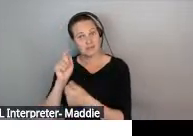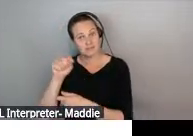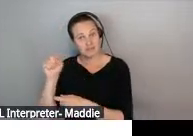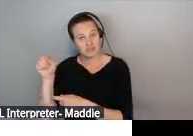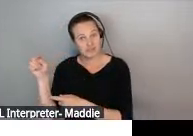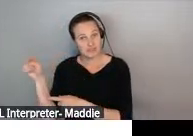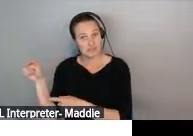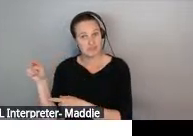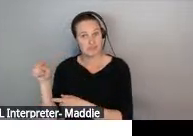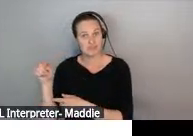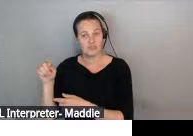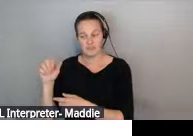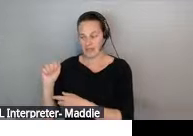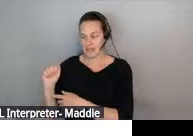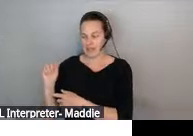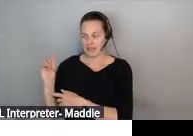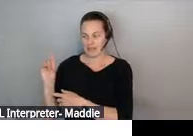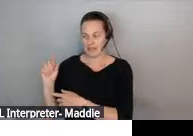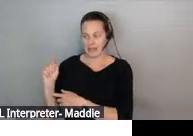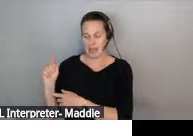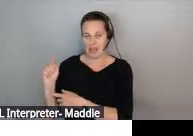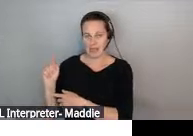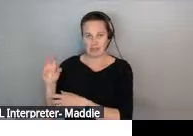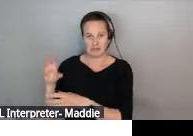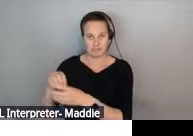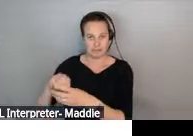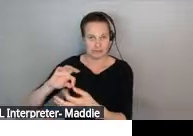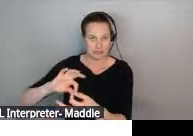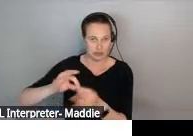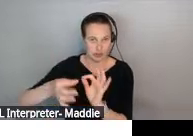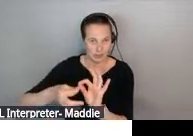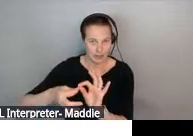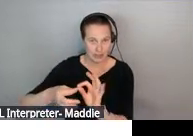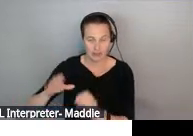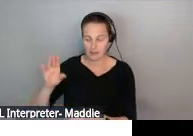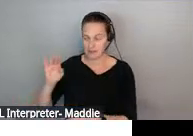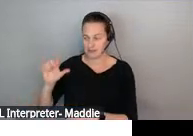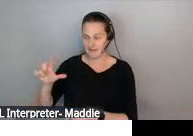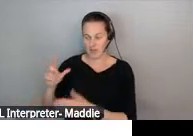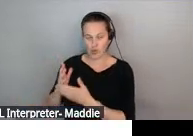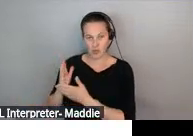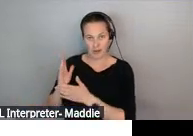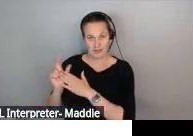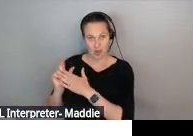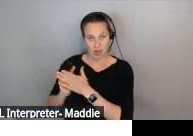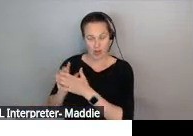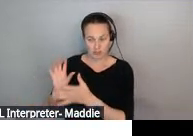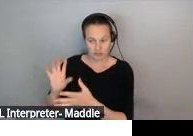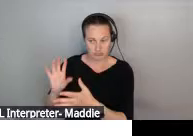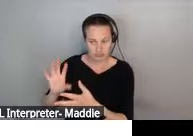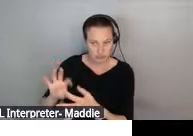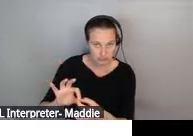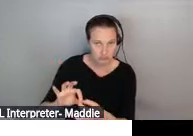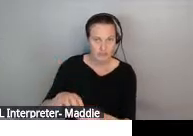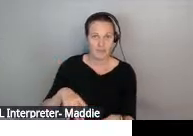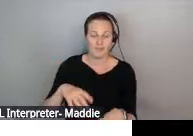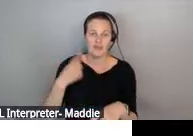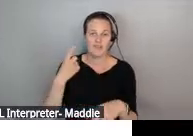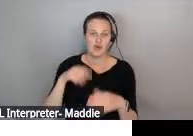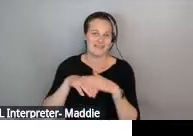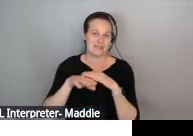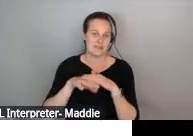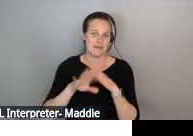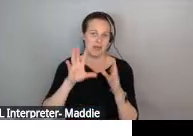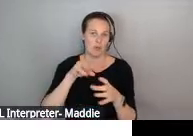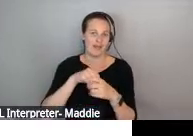interpreted the Americans with Disabilities Act and other civil rights law to require accessibility in the digital space and on